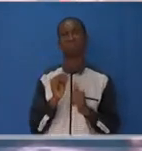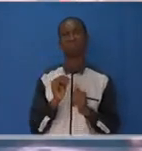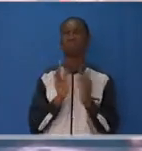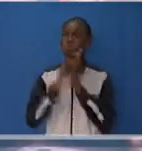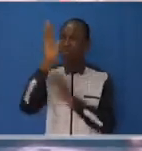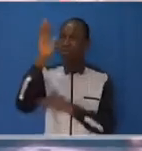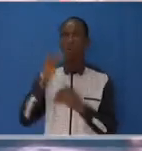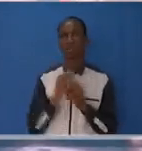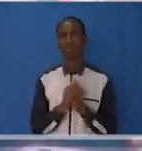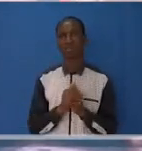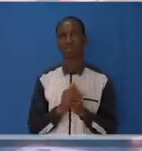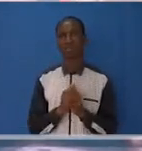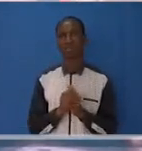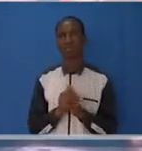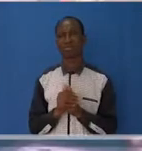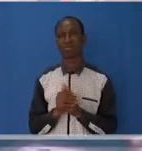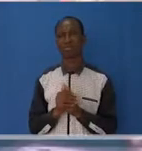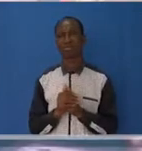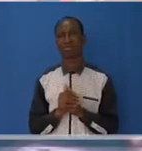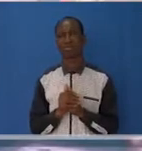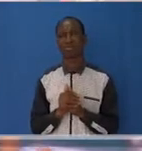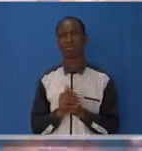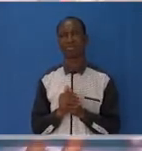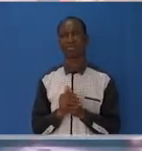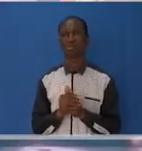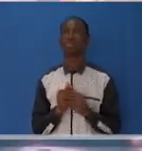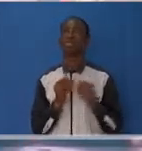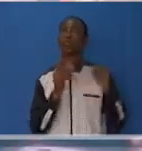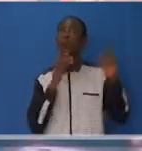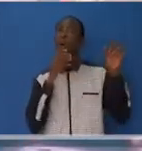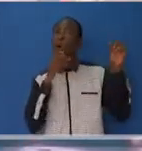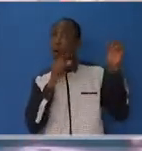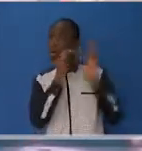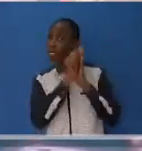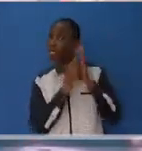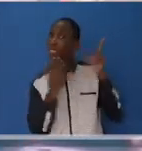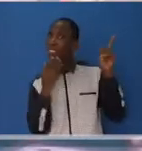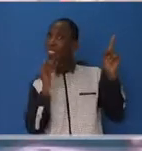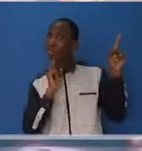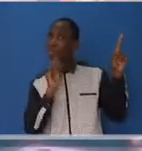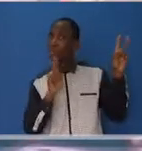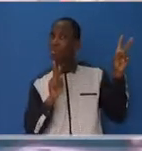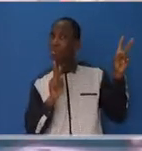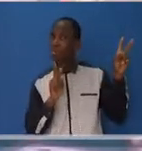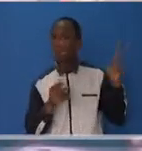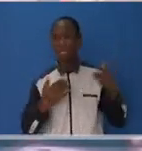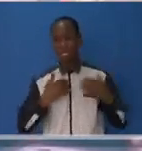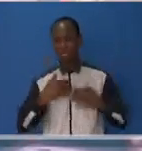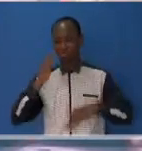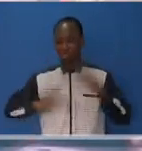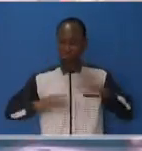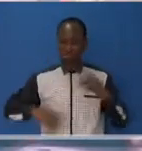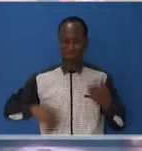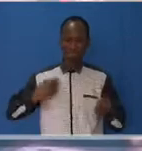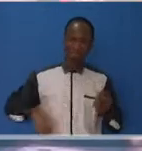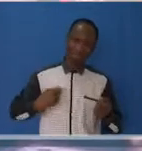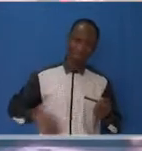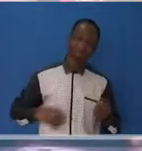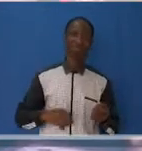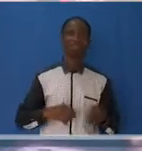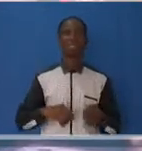kopawaye. Wo apamfofro brem wo jufo somu de na impintin ni nsankuo